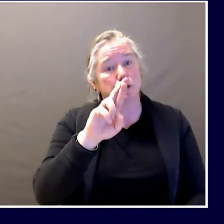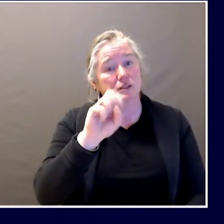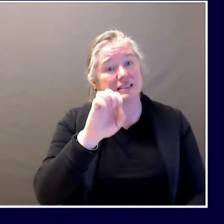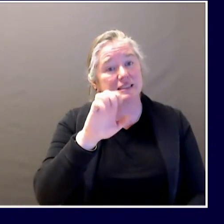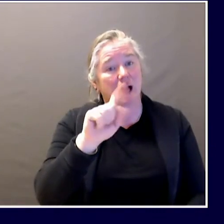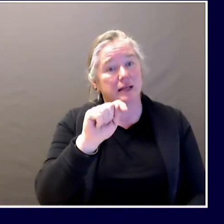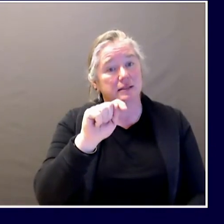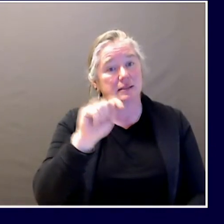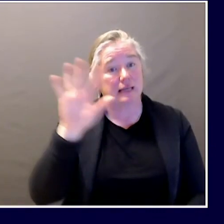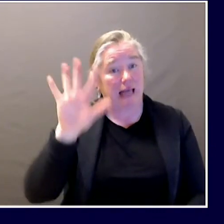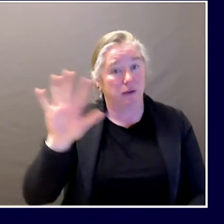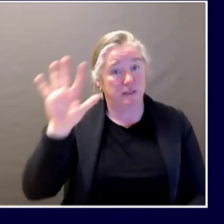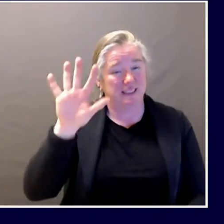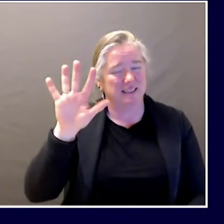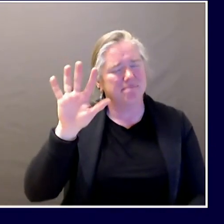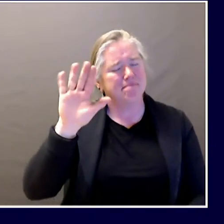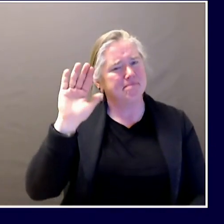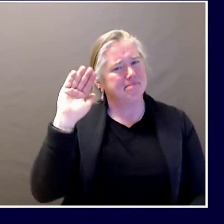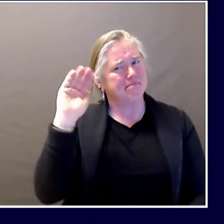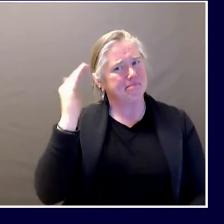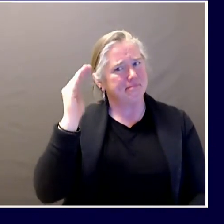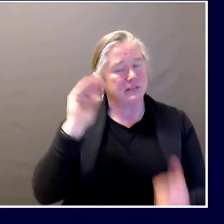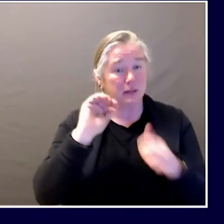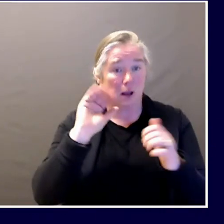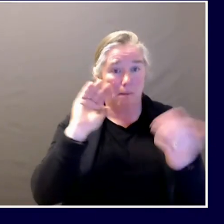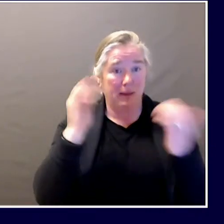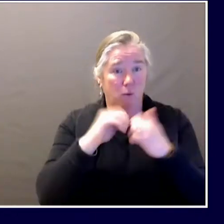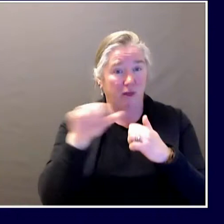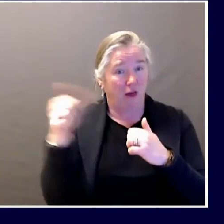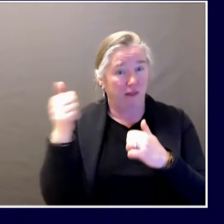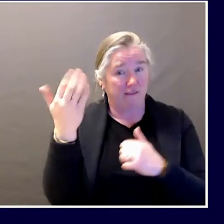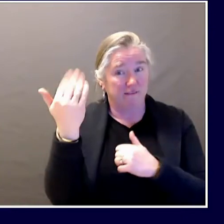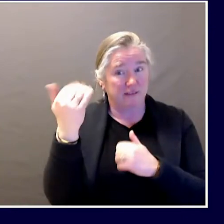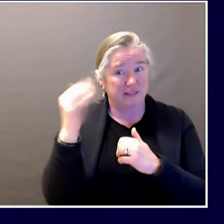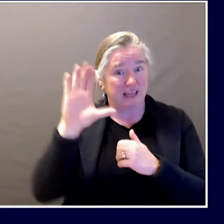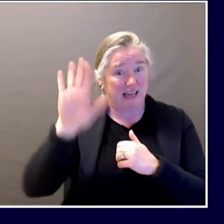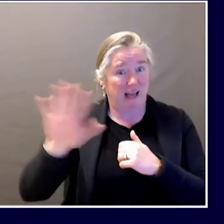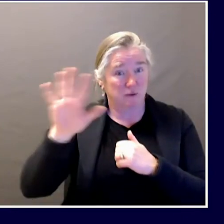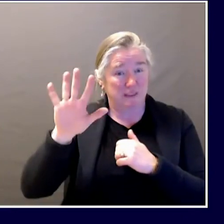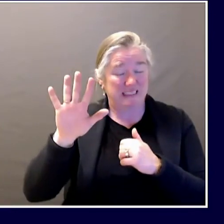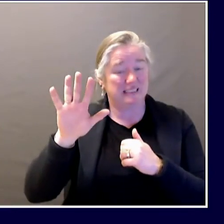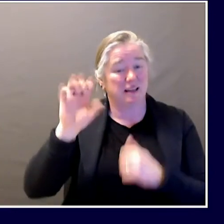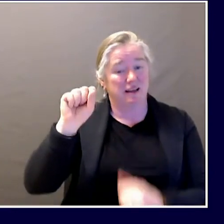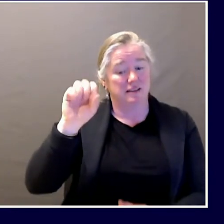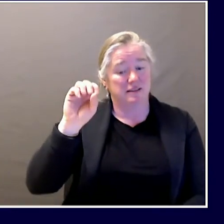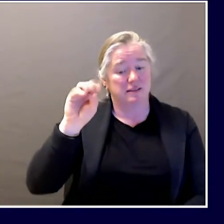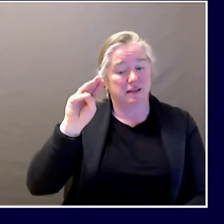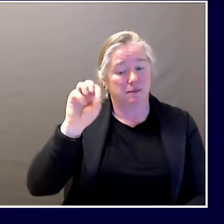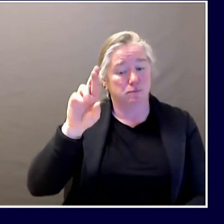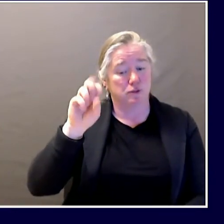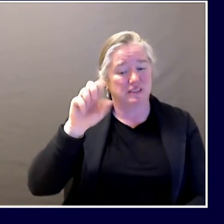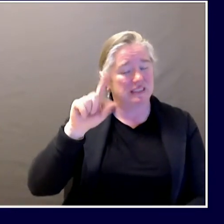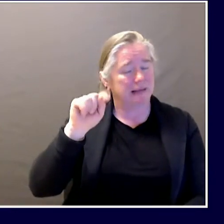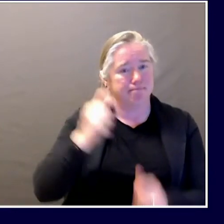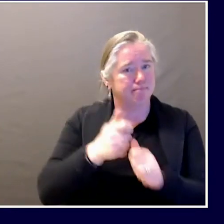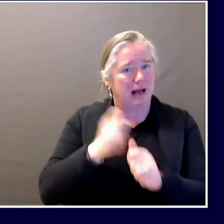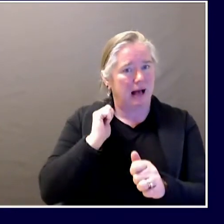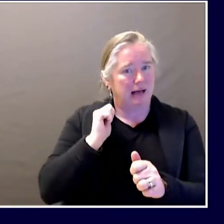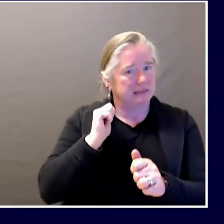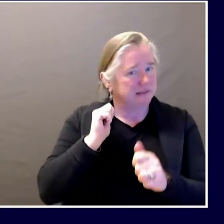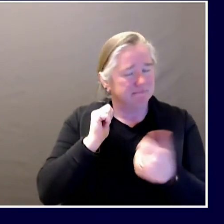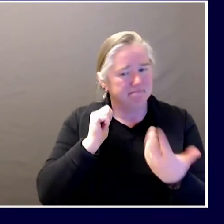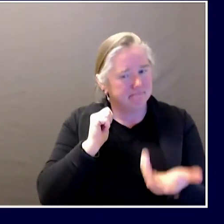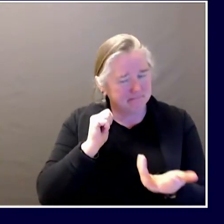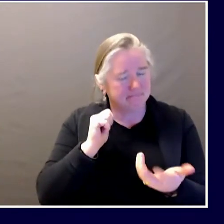that's lagging behind the most in terms of the population getting a first dose. Is the state putting any